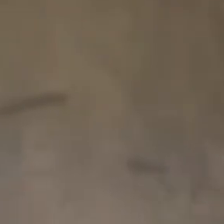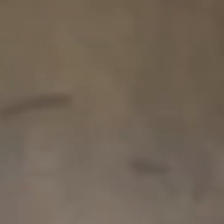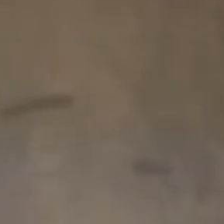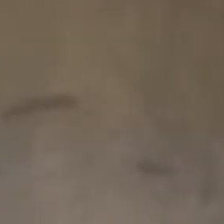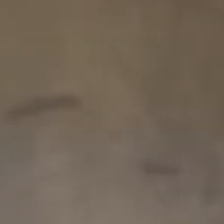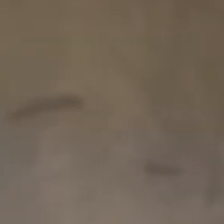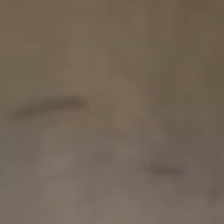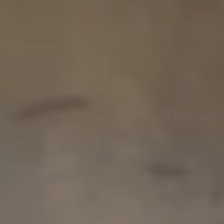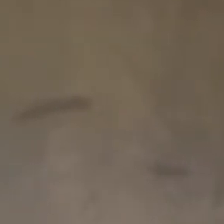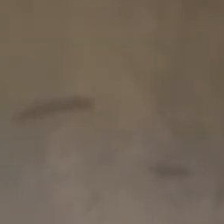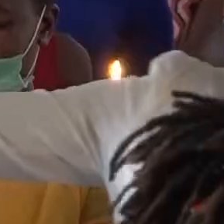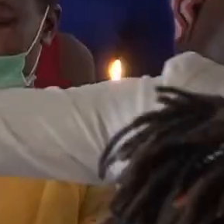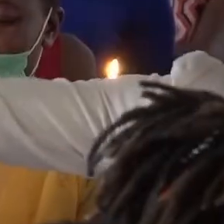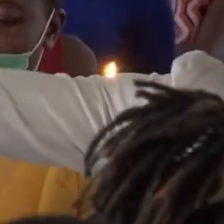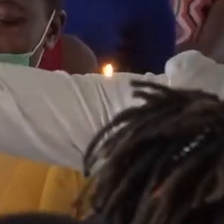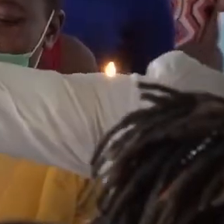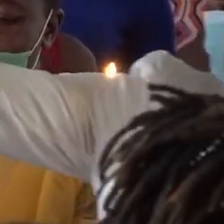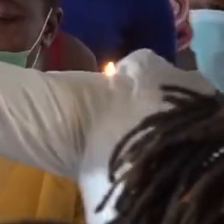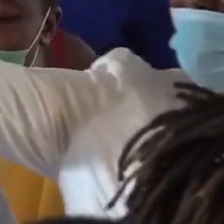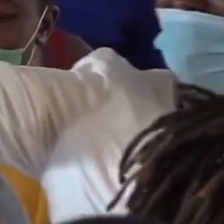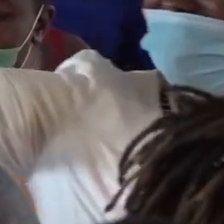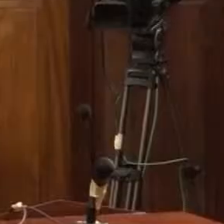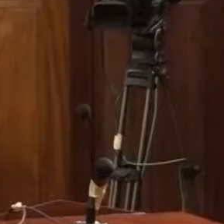Guidelines to pursuing your rights